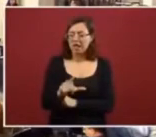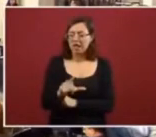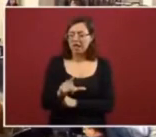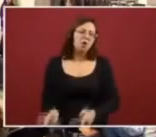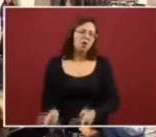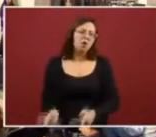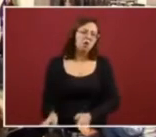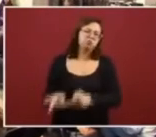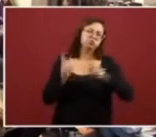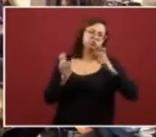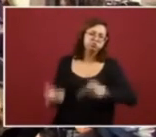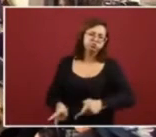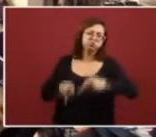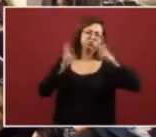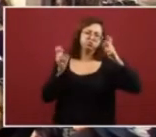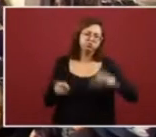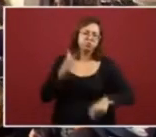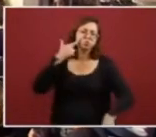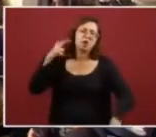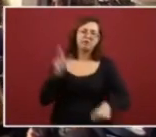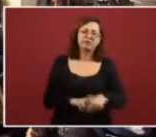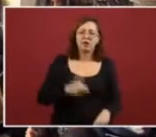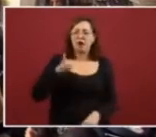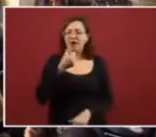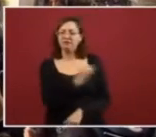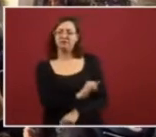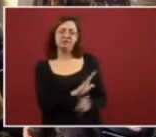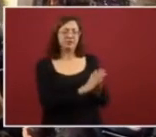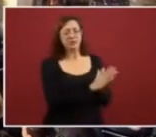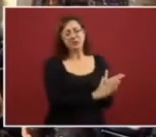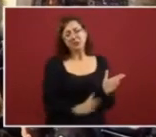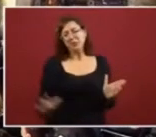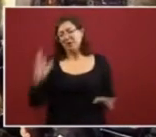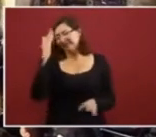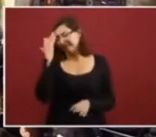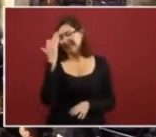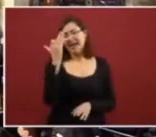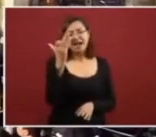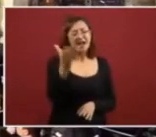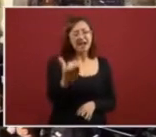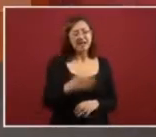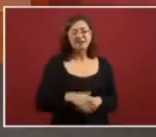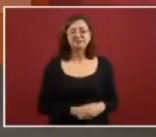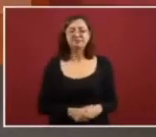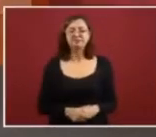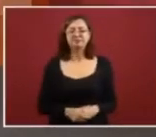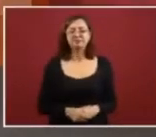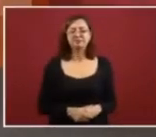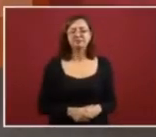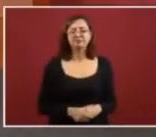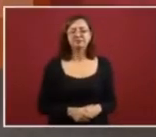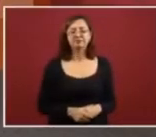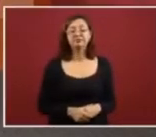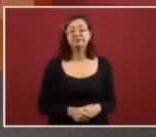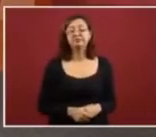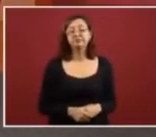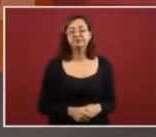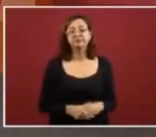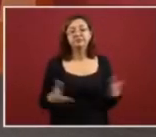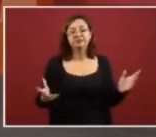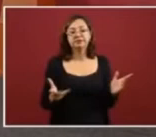plundering. De pillaje. Pillage. y quedaron